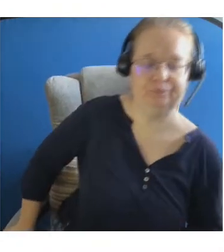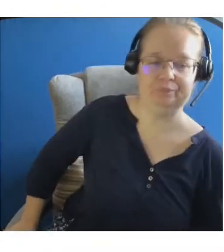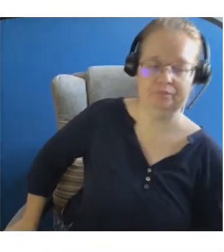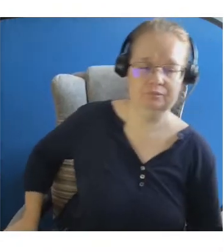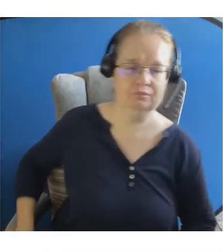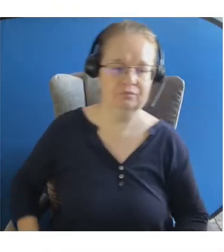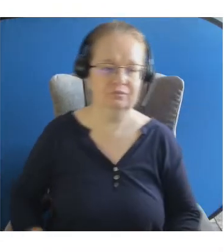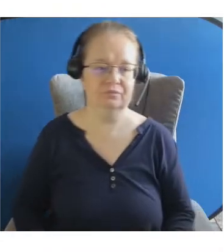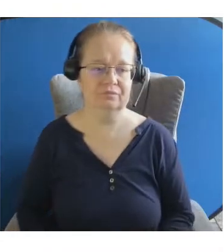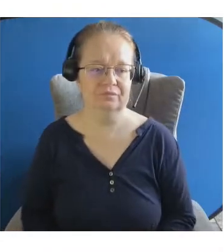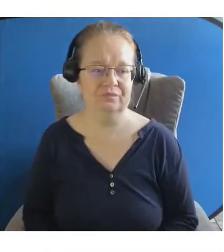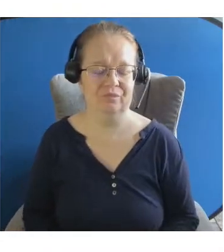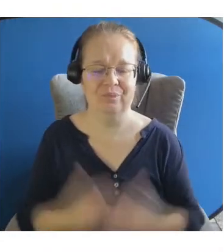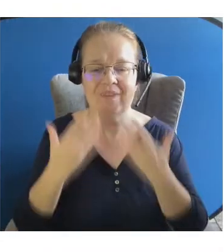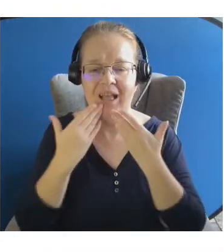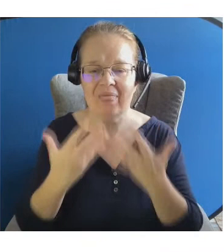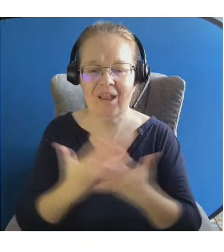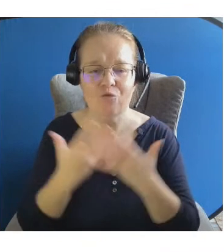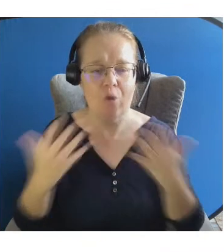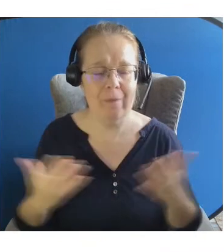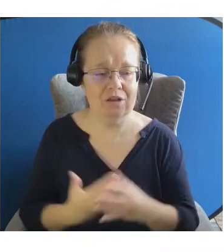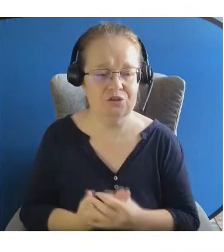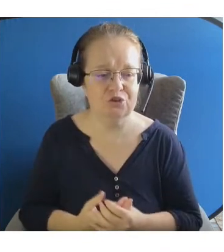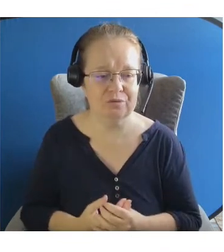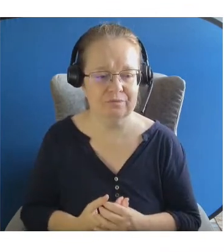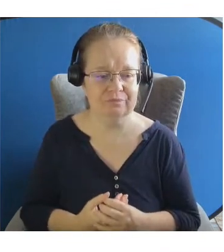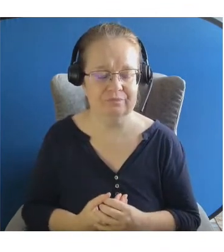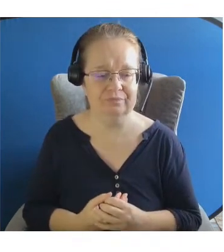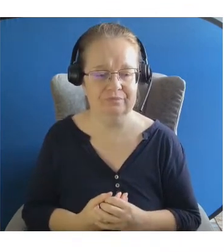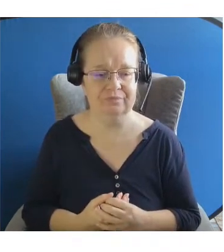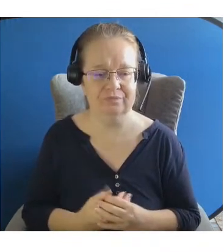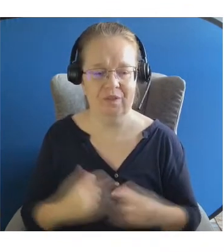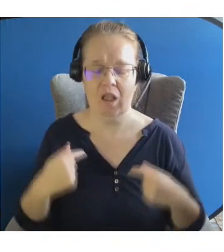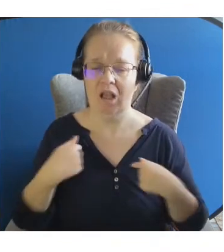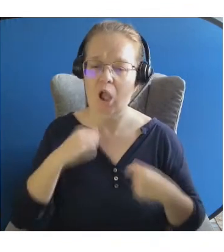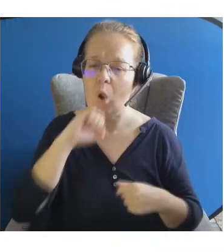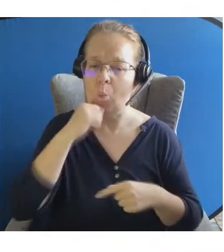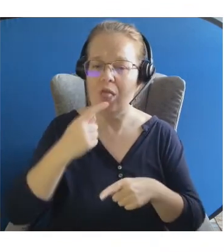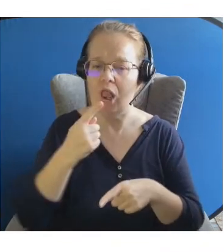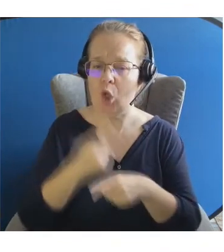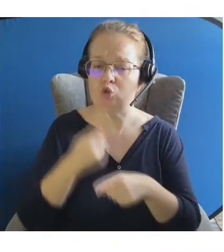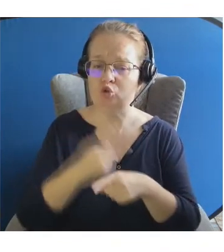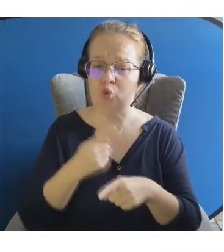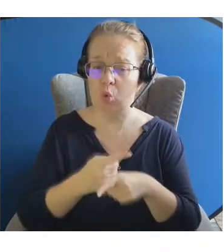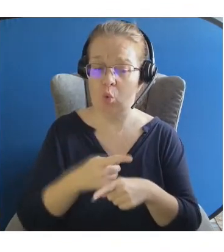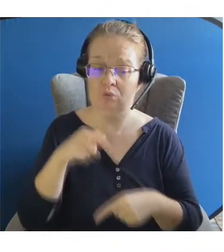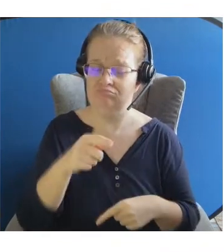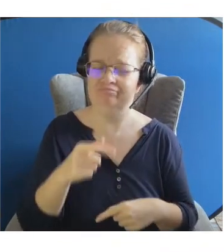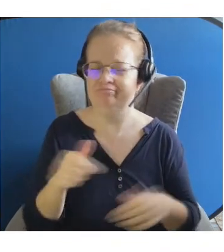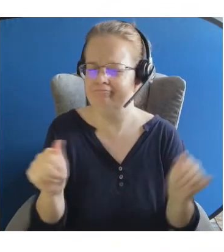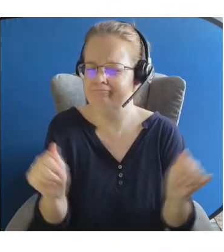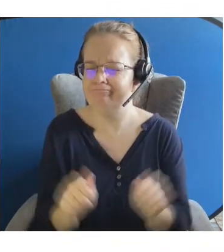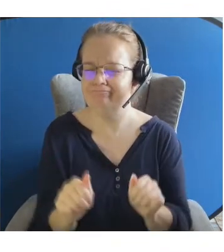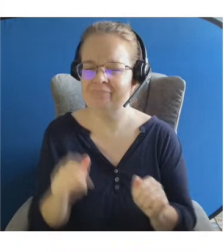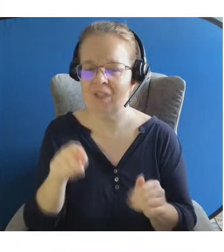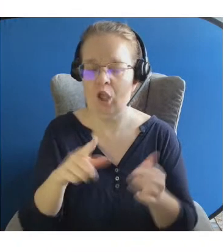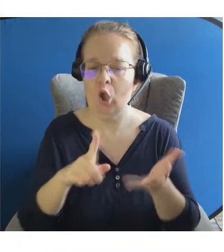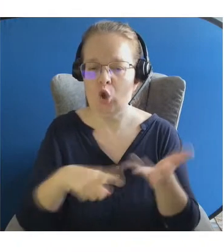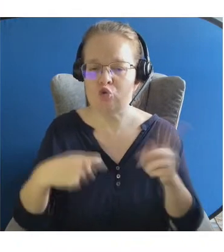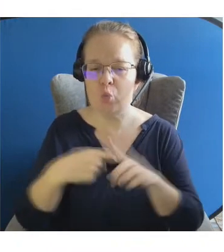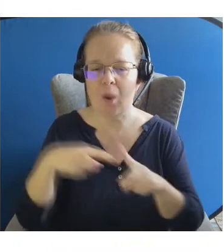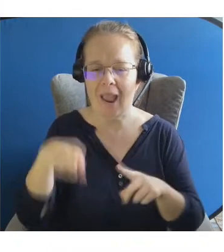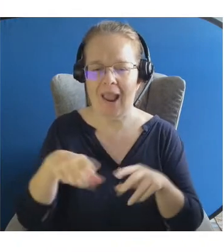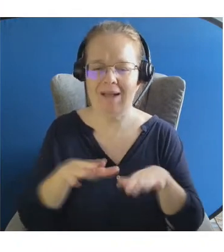Thank you very much. Thank you very much. I'm going to talk briefly about the UK's National Disability Strategy in